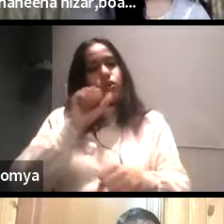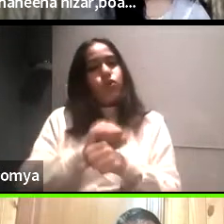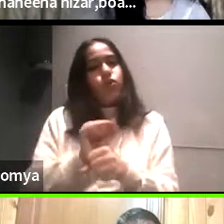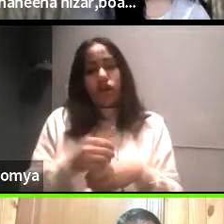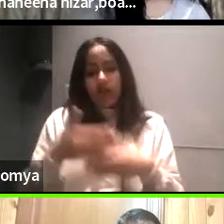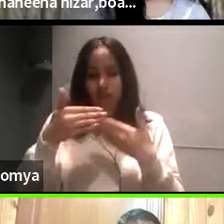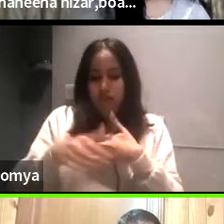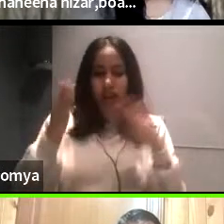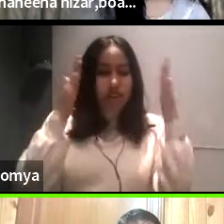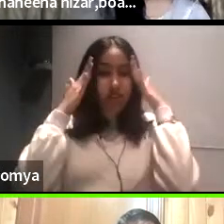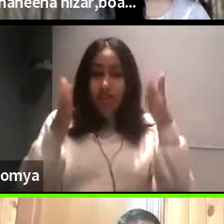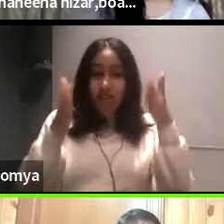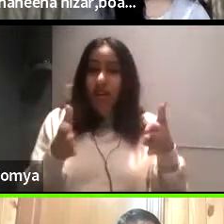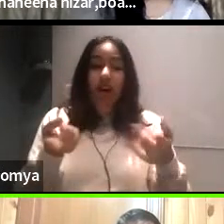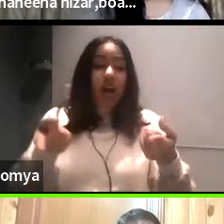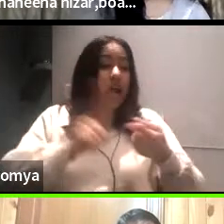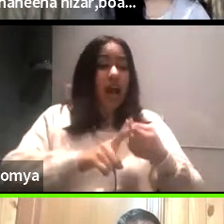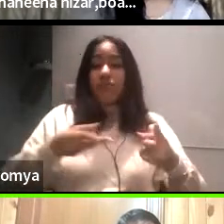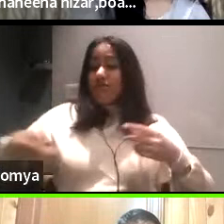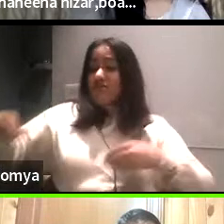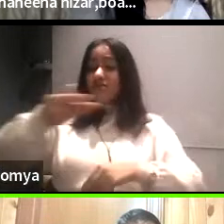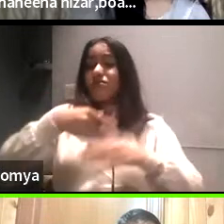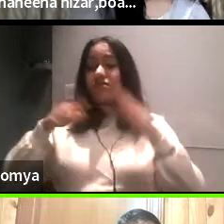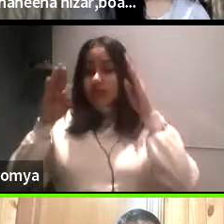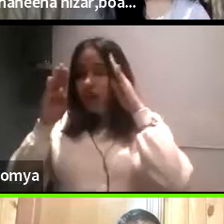not distracted by what's happening around them.